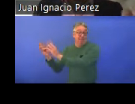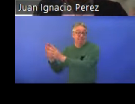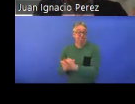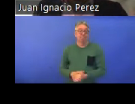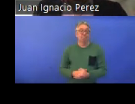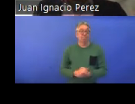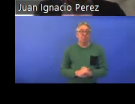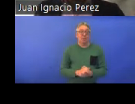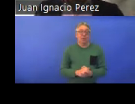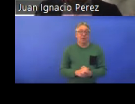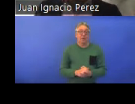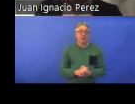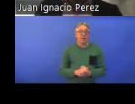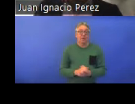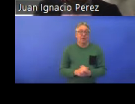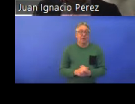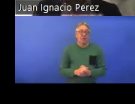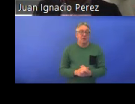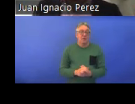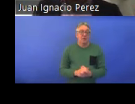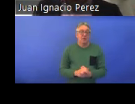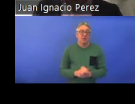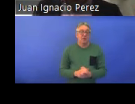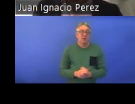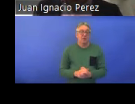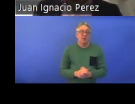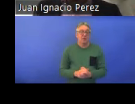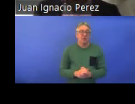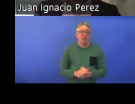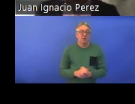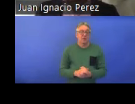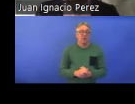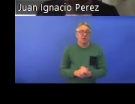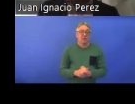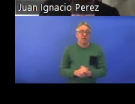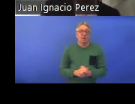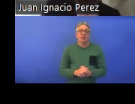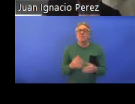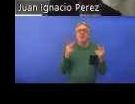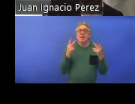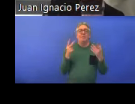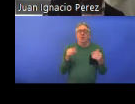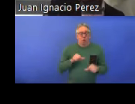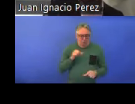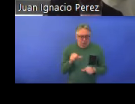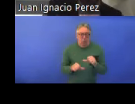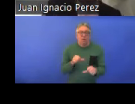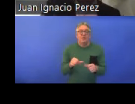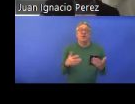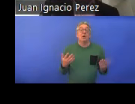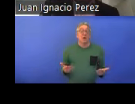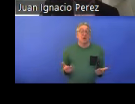So throughout the process, the important thing is that from the very beginning, if